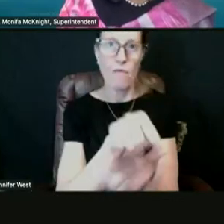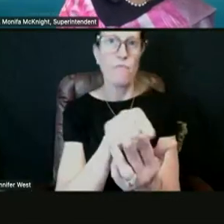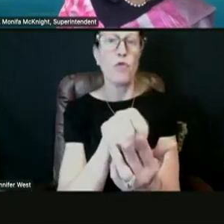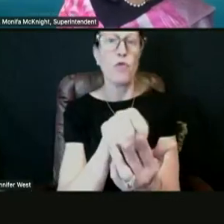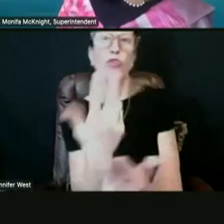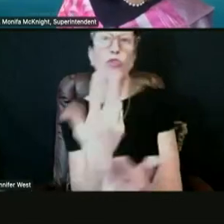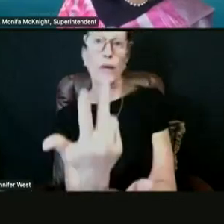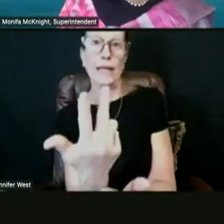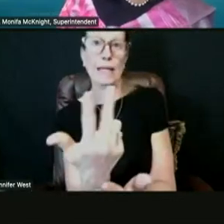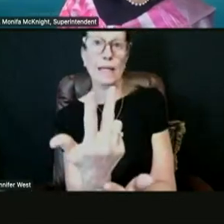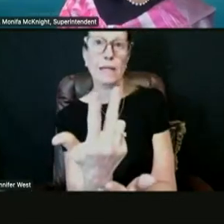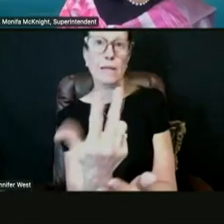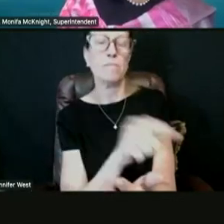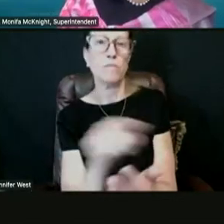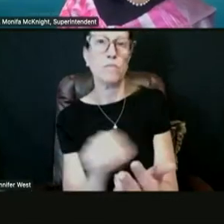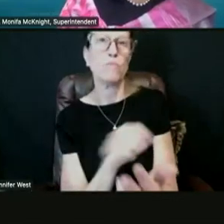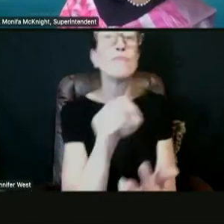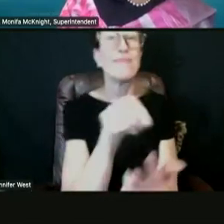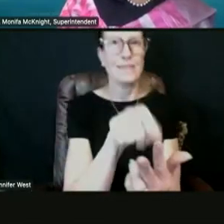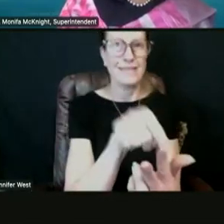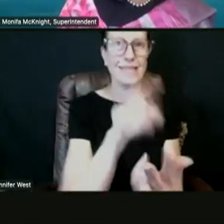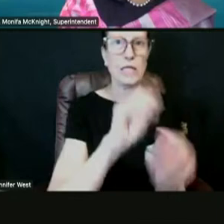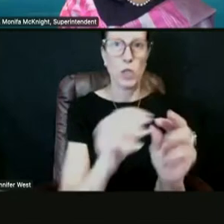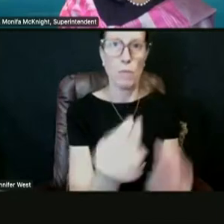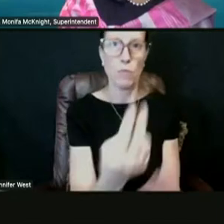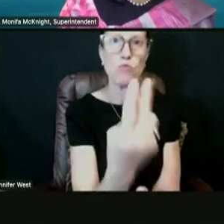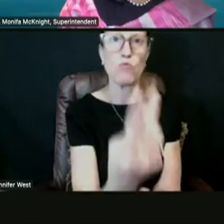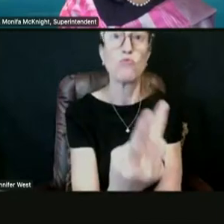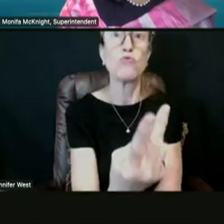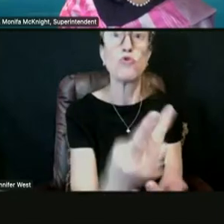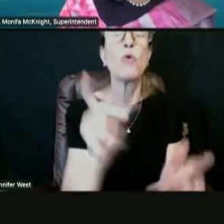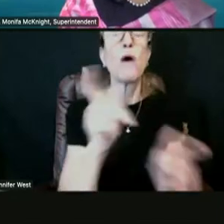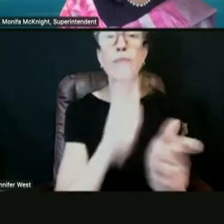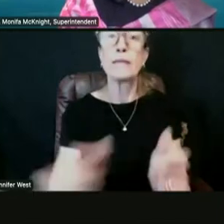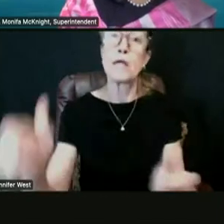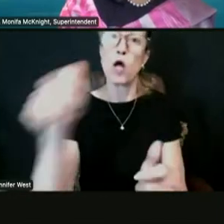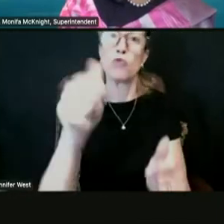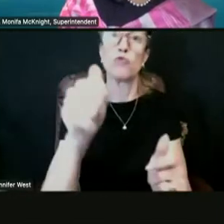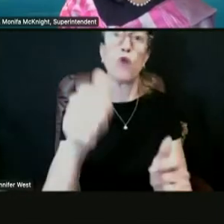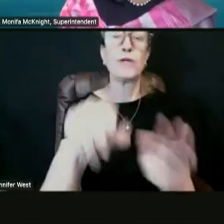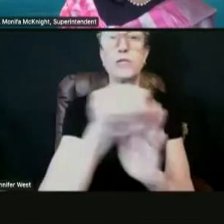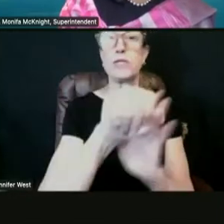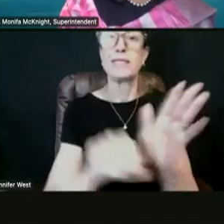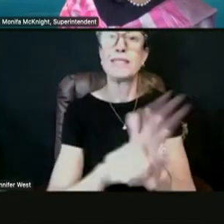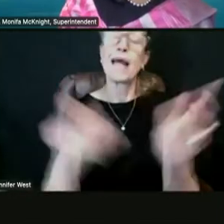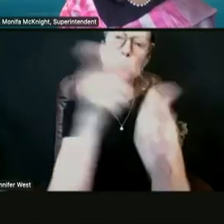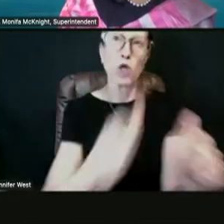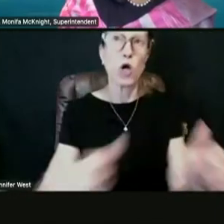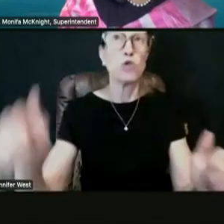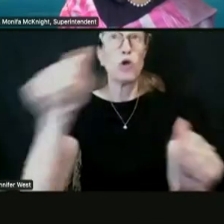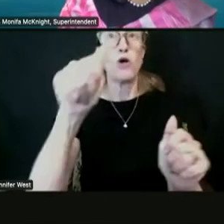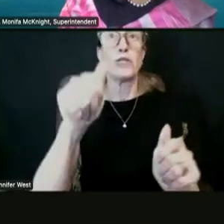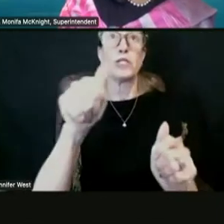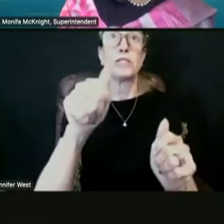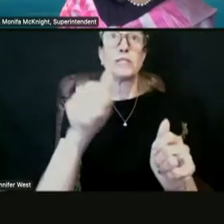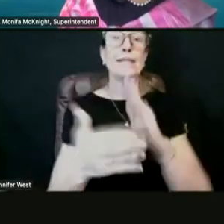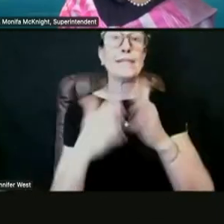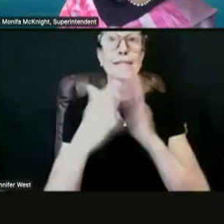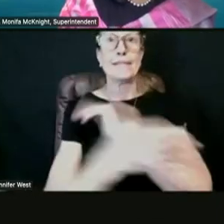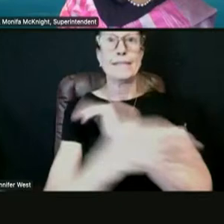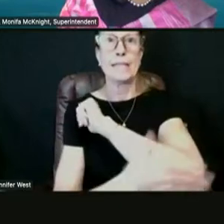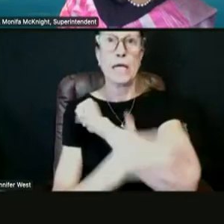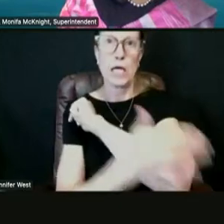recommended operating budget for the school system, the largest in the state and one of the largest in the country, is made. A couple of